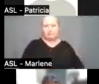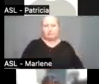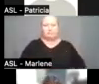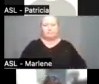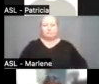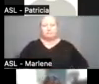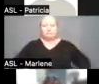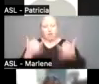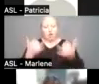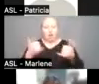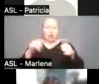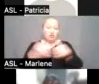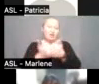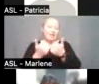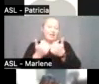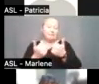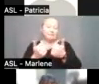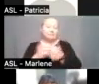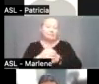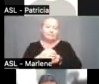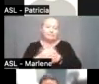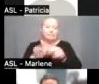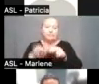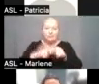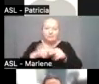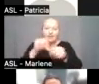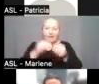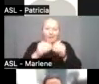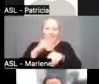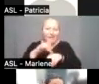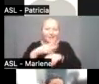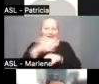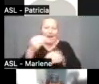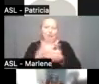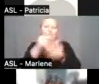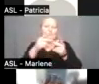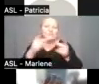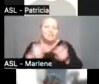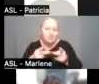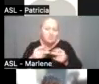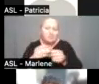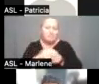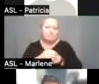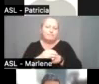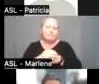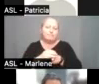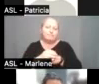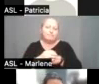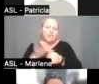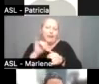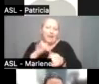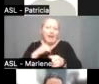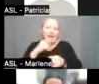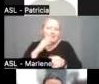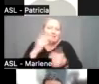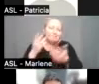our current challenges um you know increased number of vacancies and new positions um like i said um